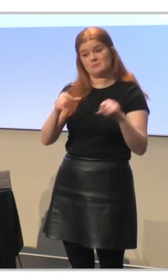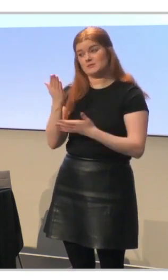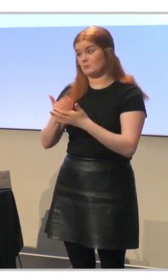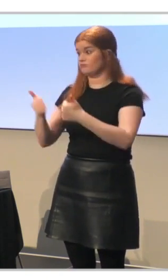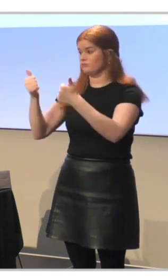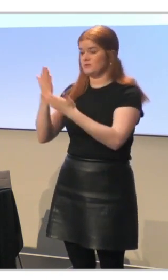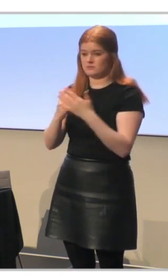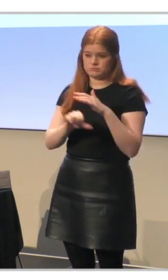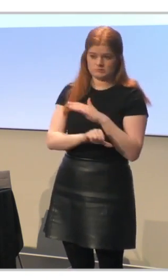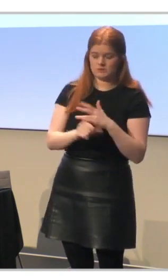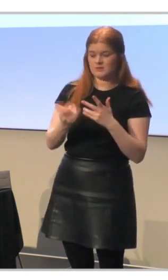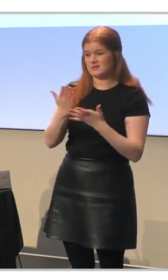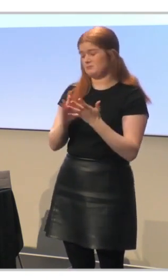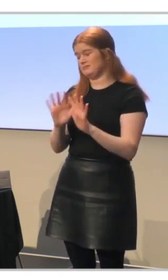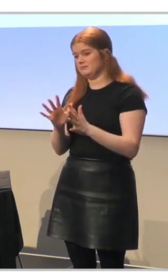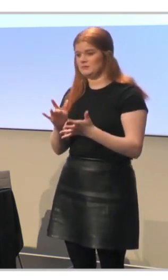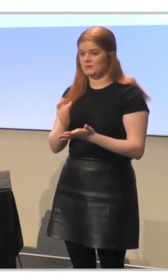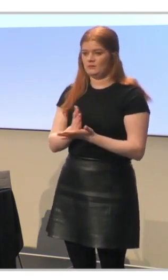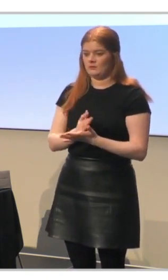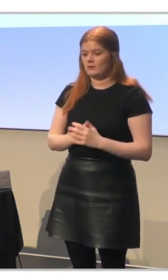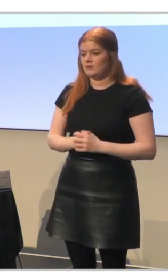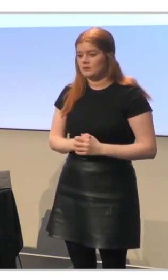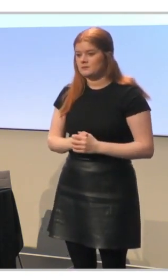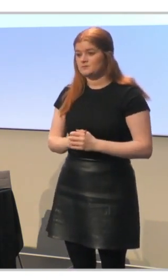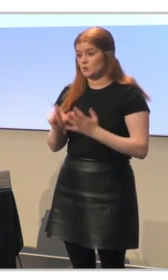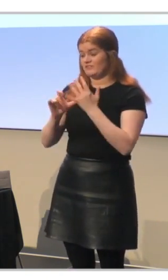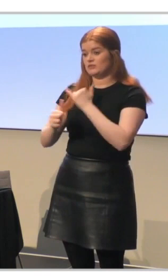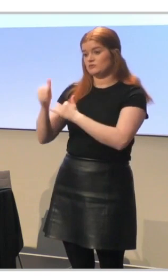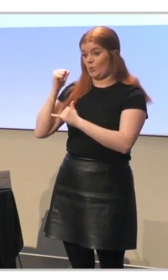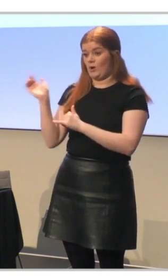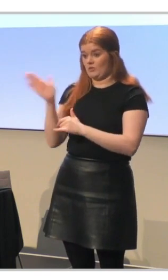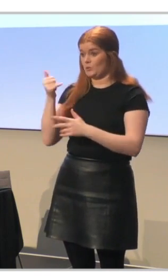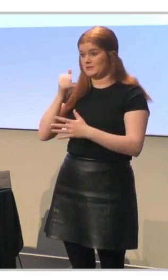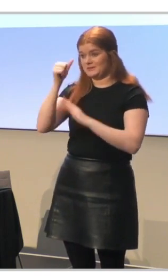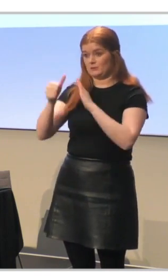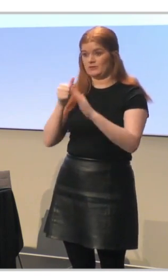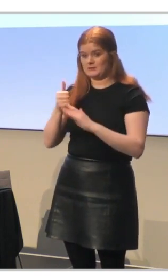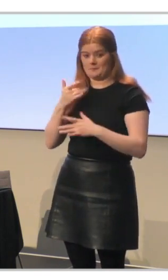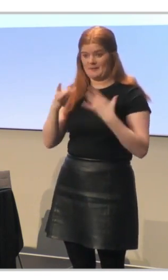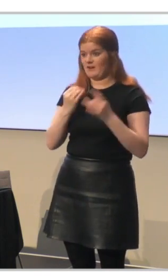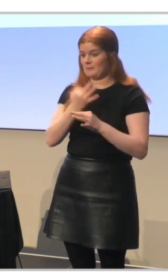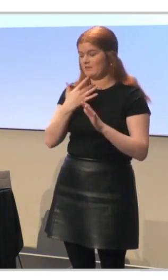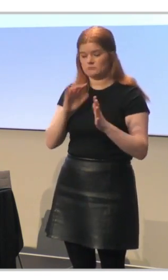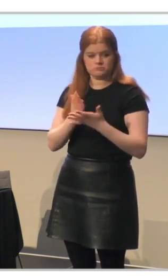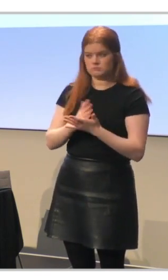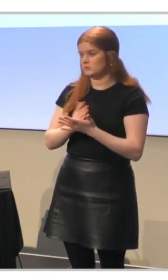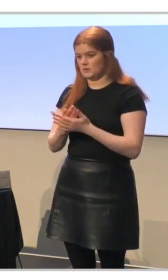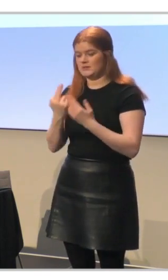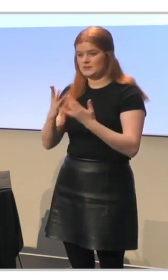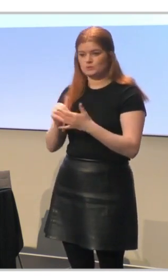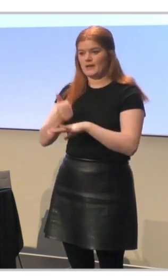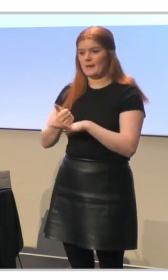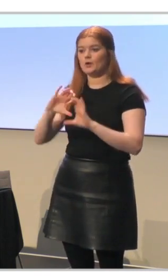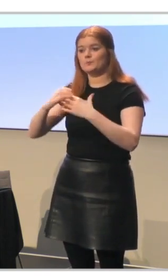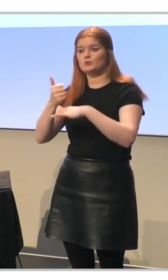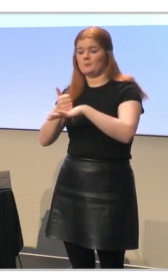good, and some less than mediocre. 7 years ago, these experiences drove this family to establish community-based outreach